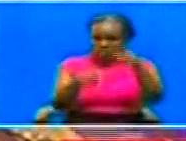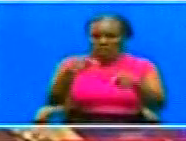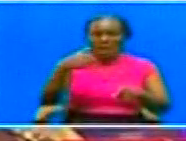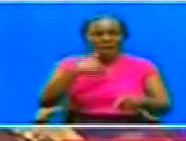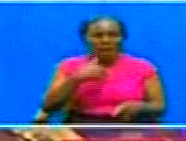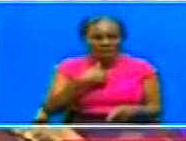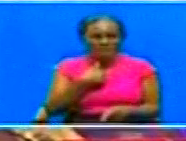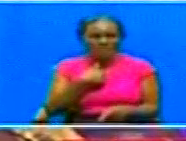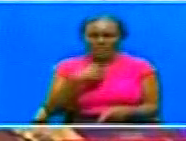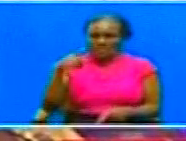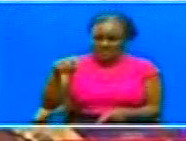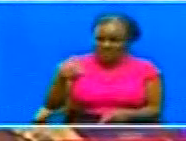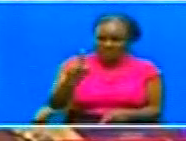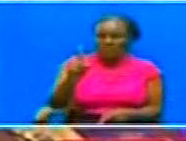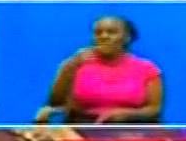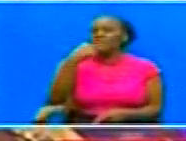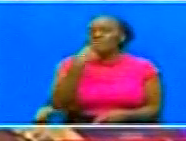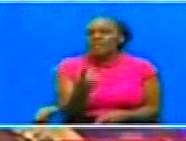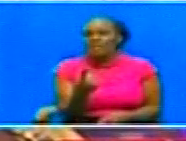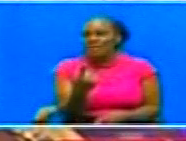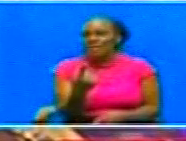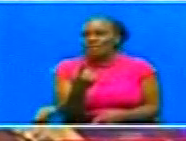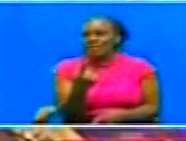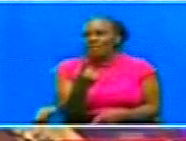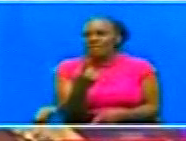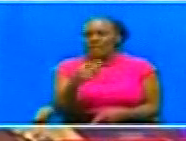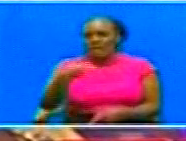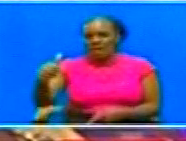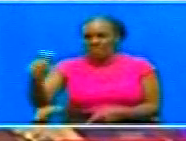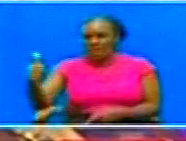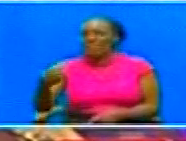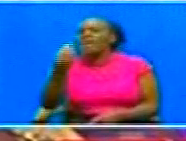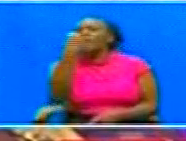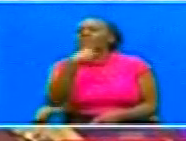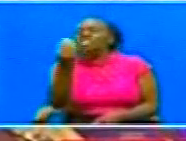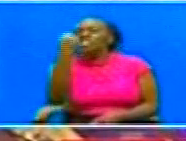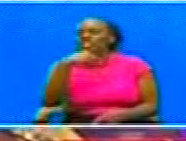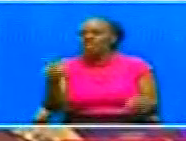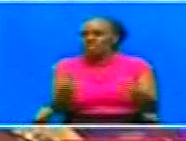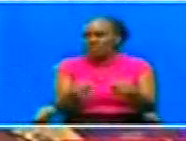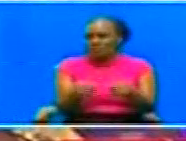have, of course, he's saying that that the others ate. That is what